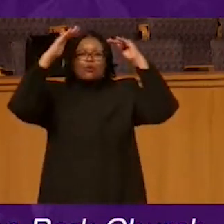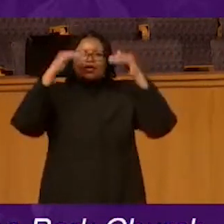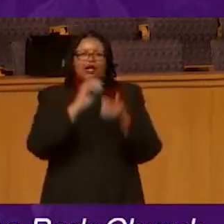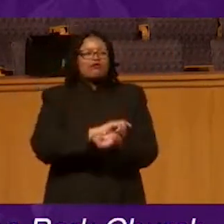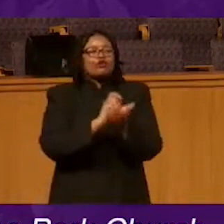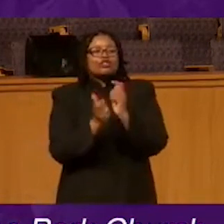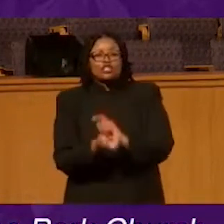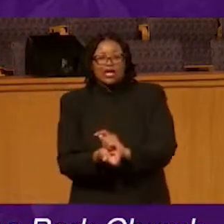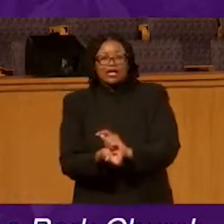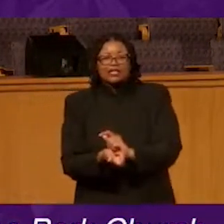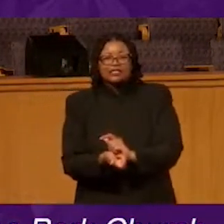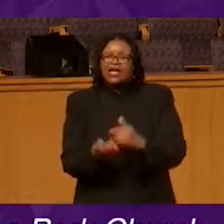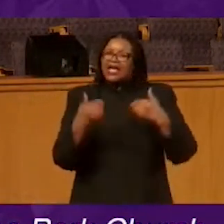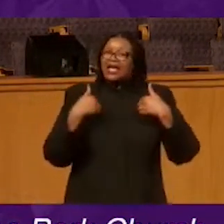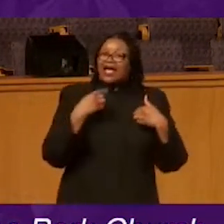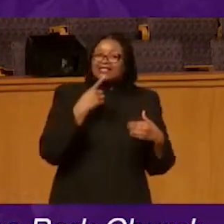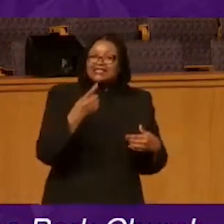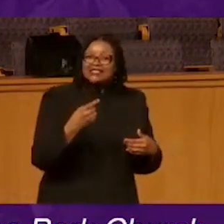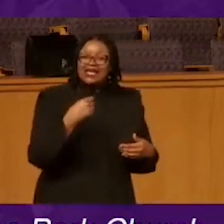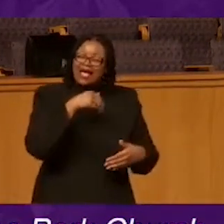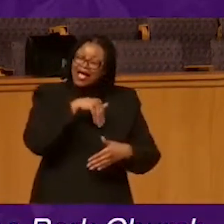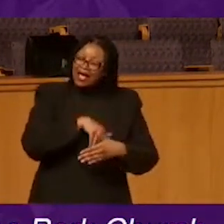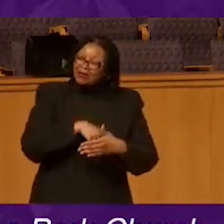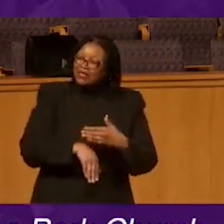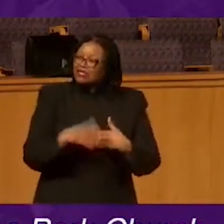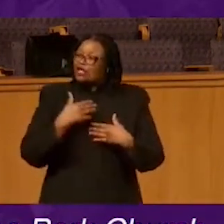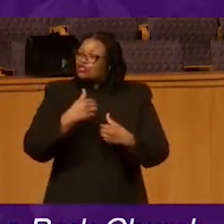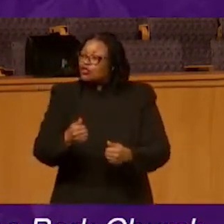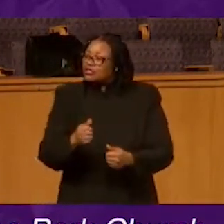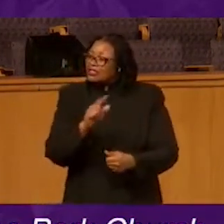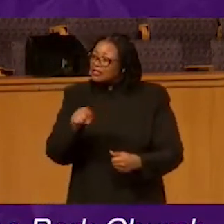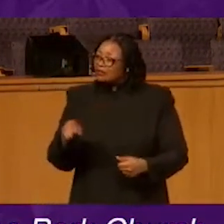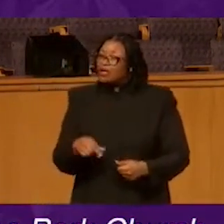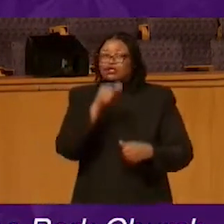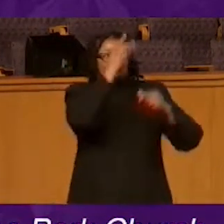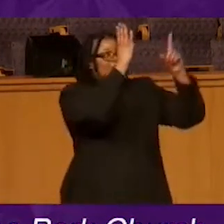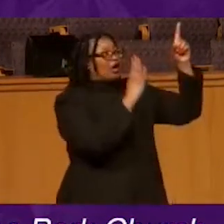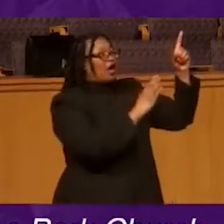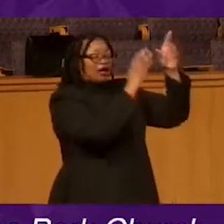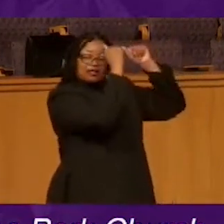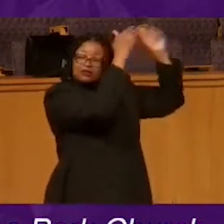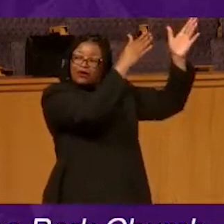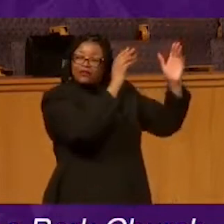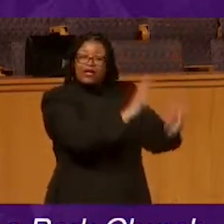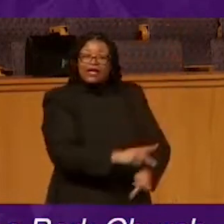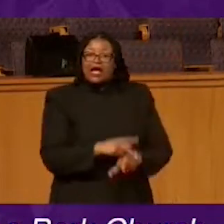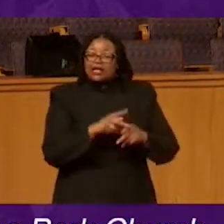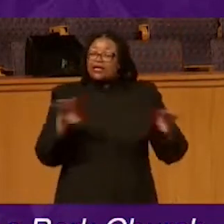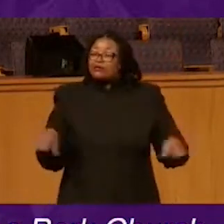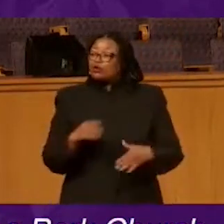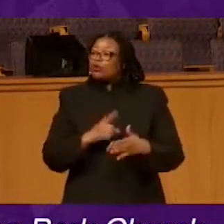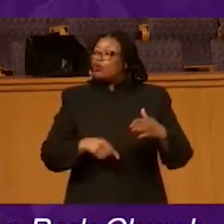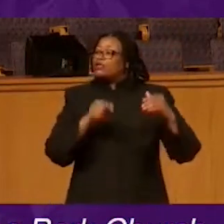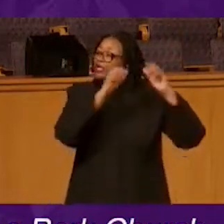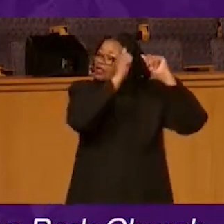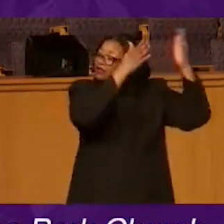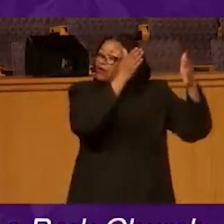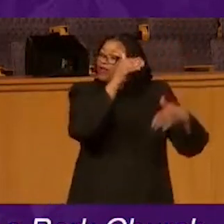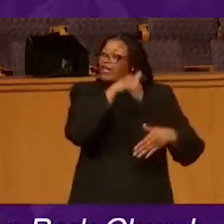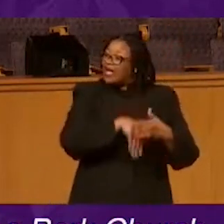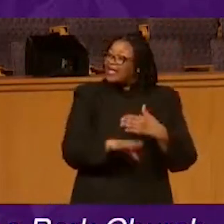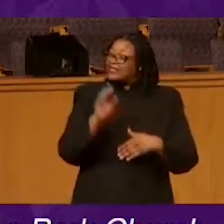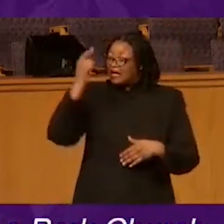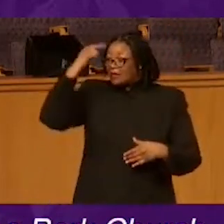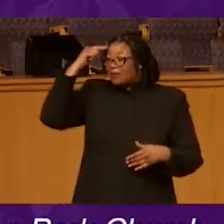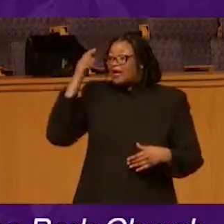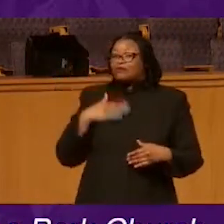change. He had to say, I'm entrusting them to God the Father, and I'm going to keep on doing what the Father has in mind for my